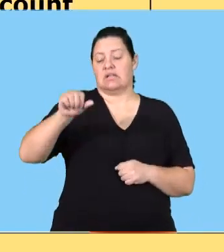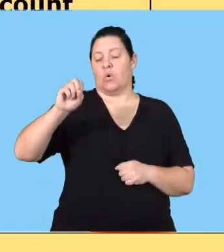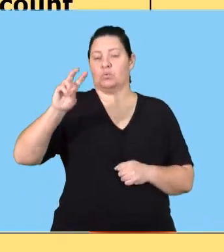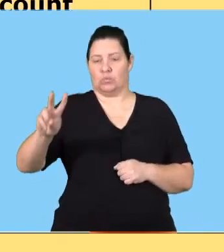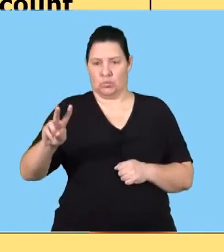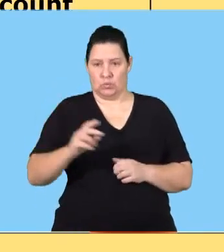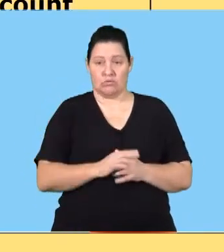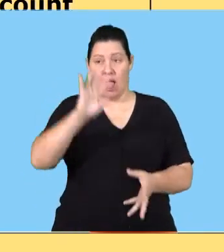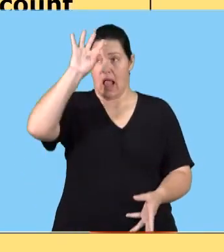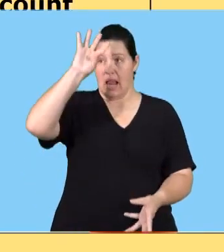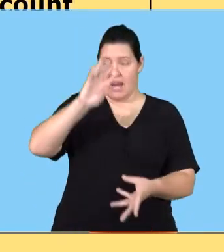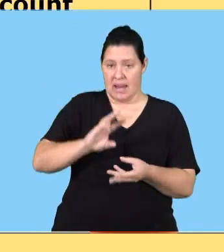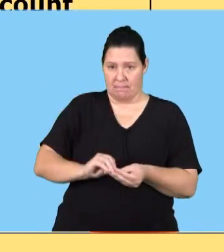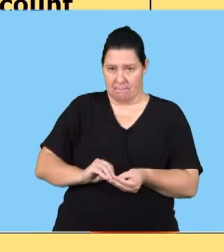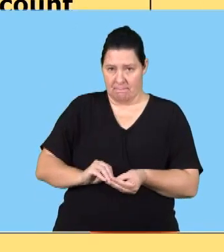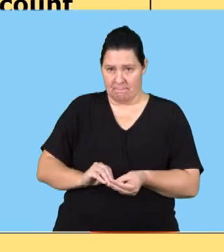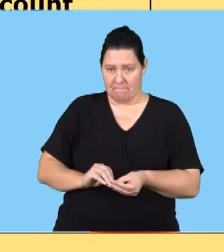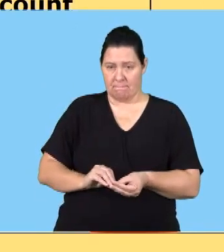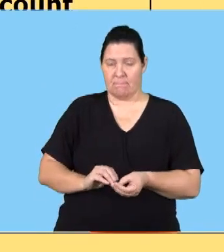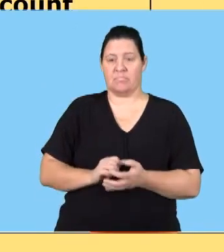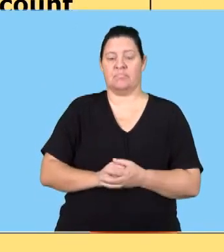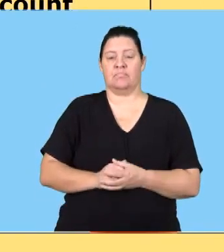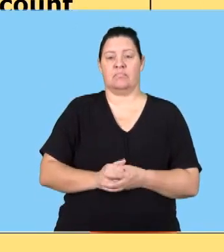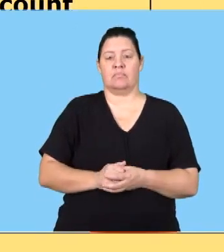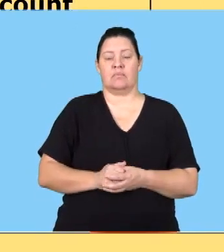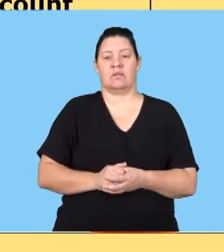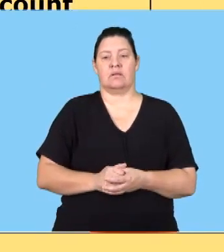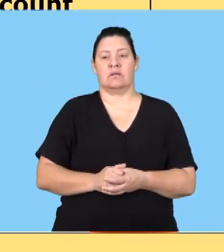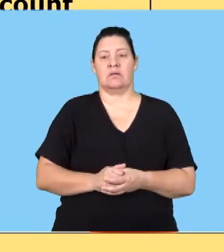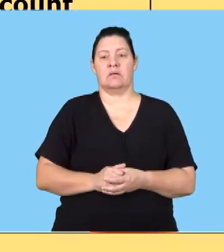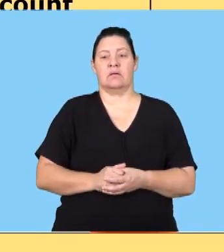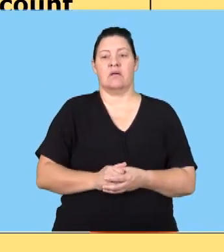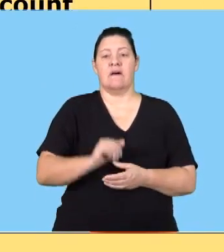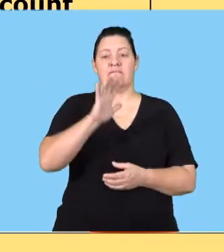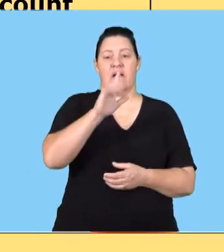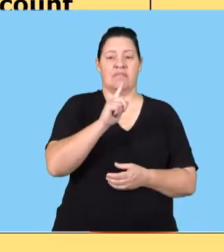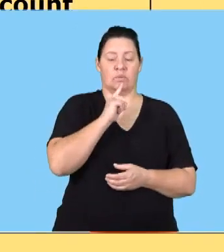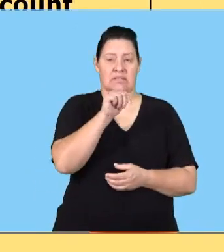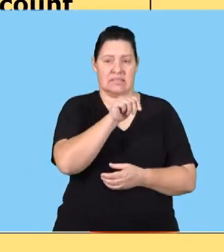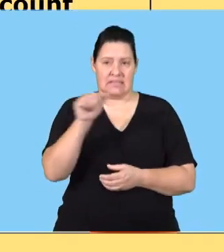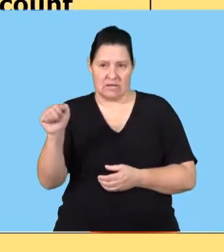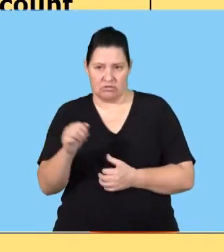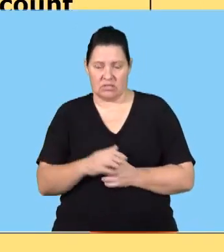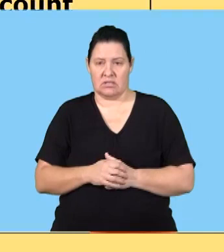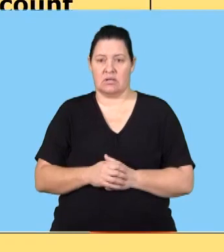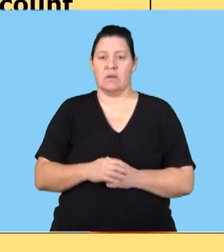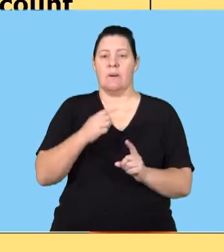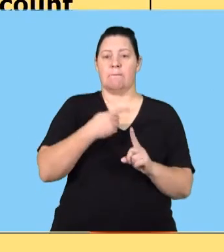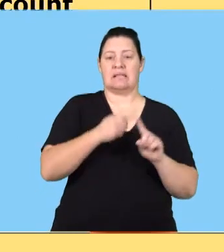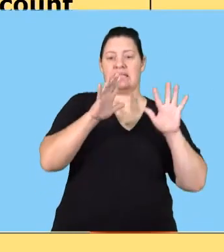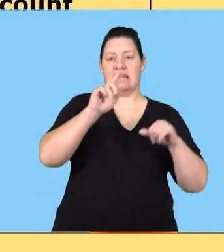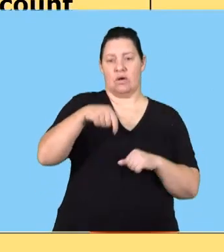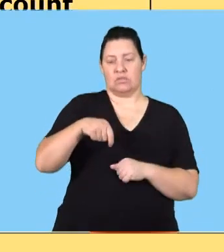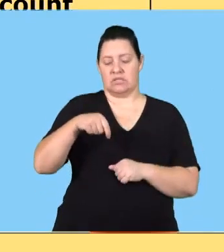15,602. That is that one. Now, please quickly punch this in your calculator. If you say 5,600